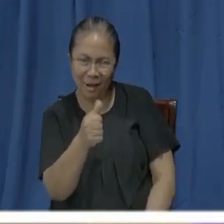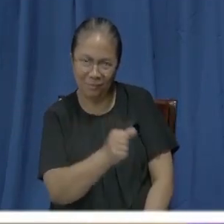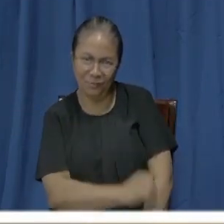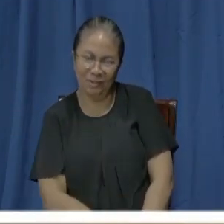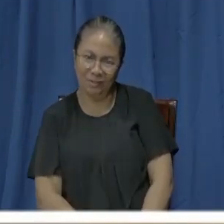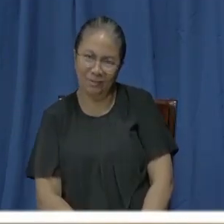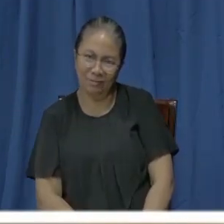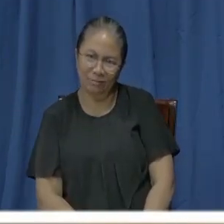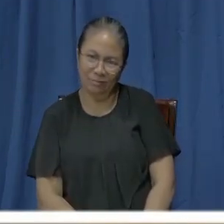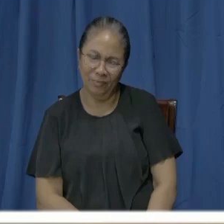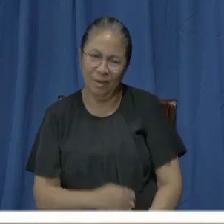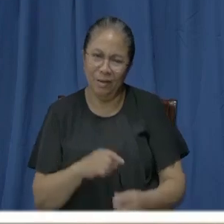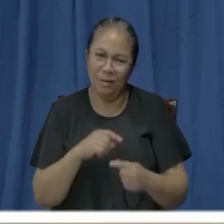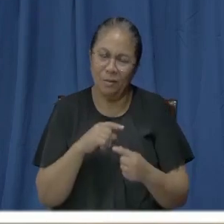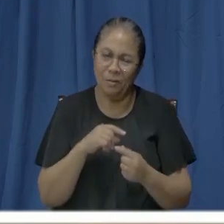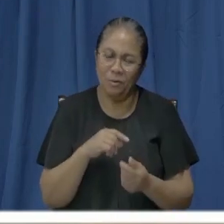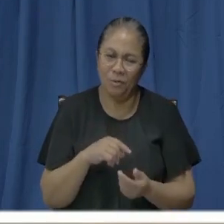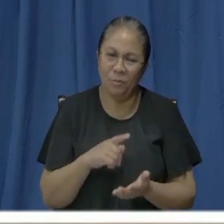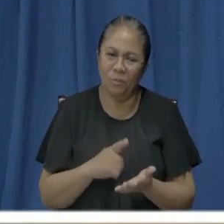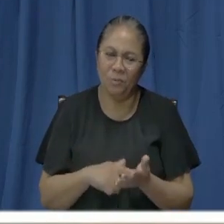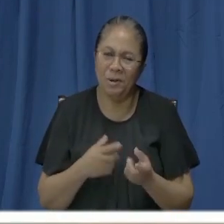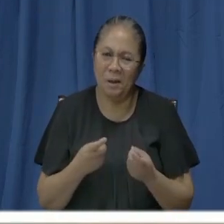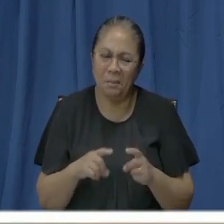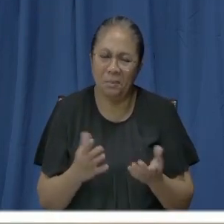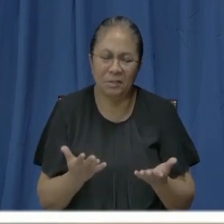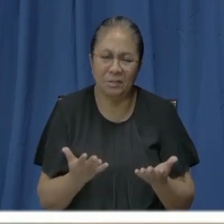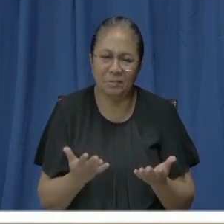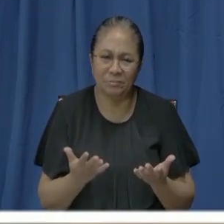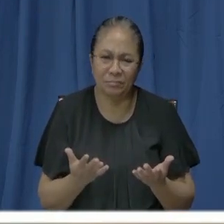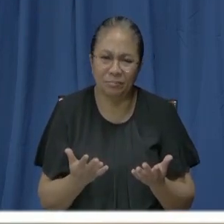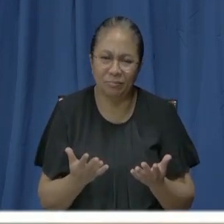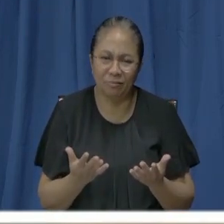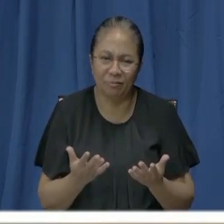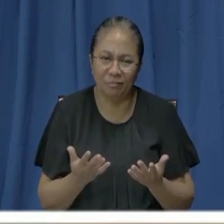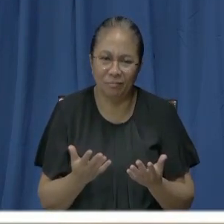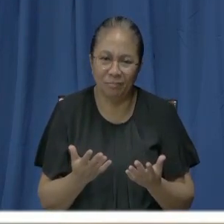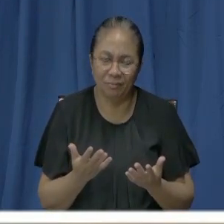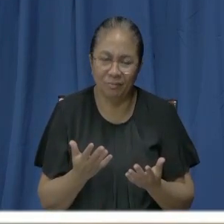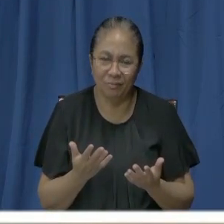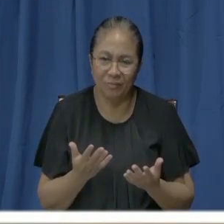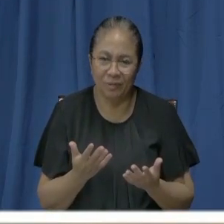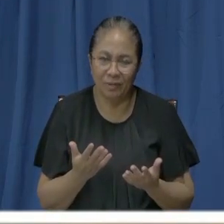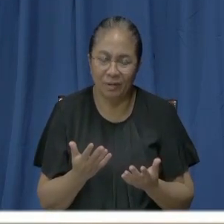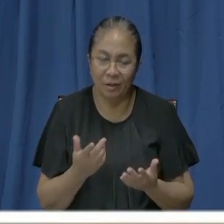And when you do that to yourself, you're likely also to do it.